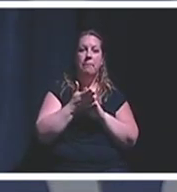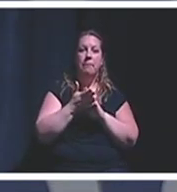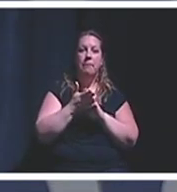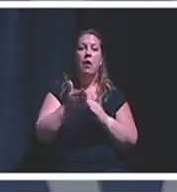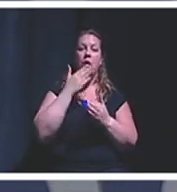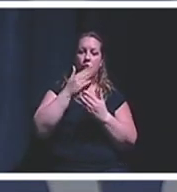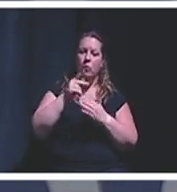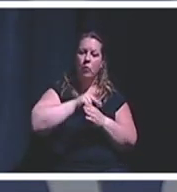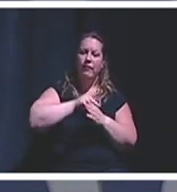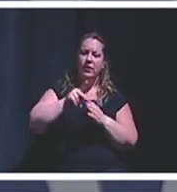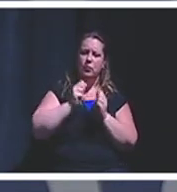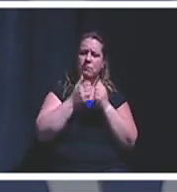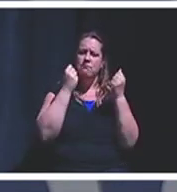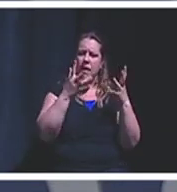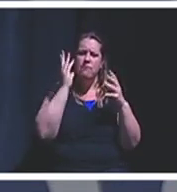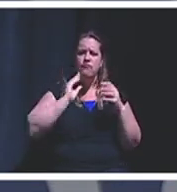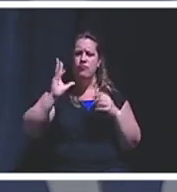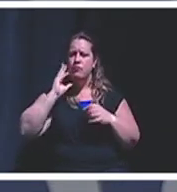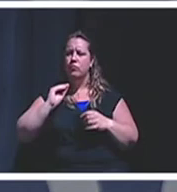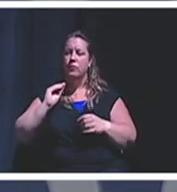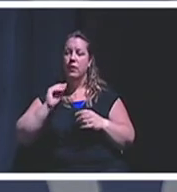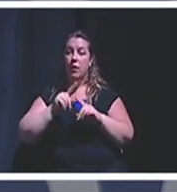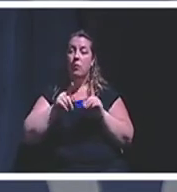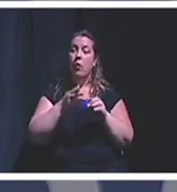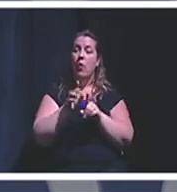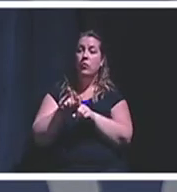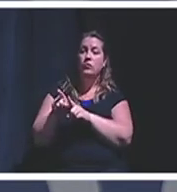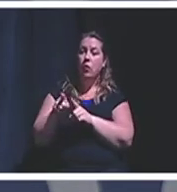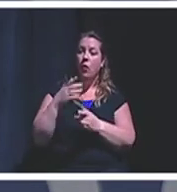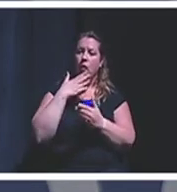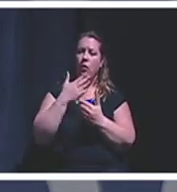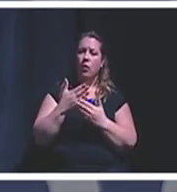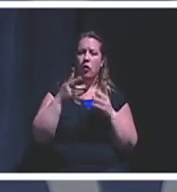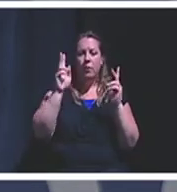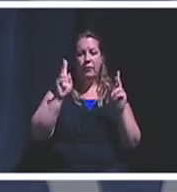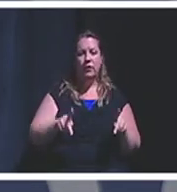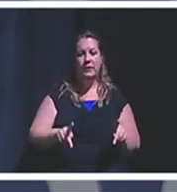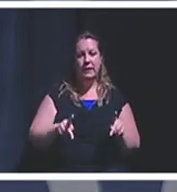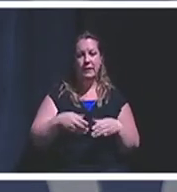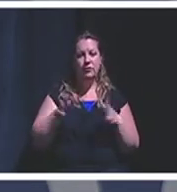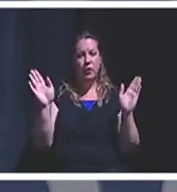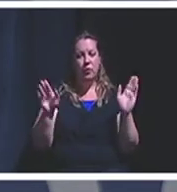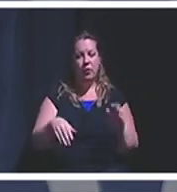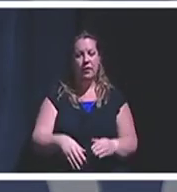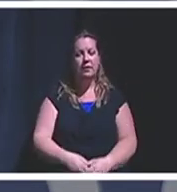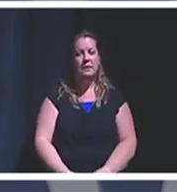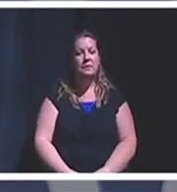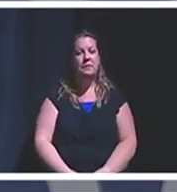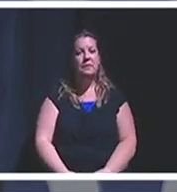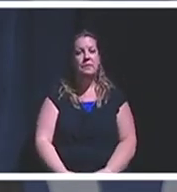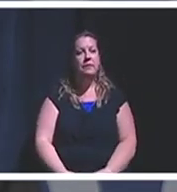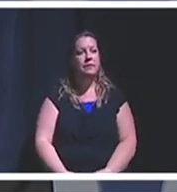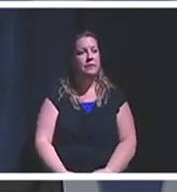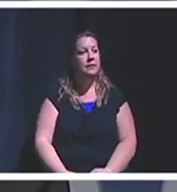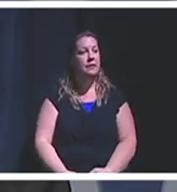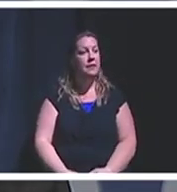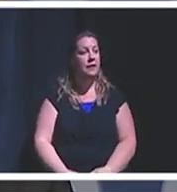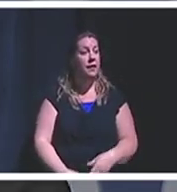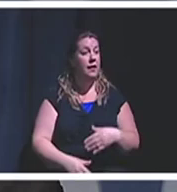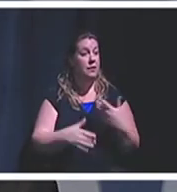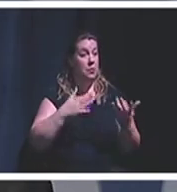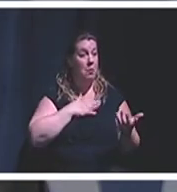professional, but also a well-rounded person. Turning now to my advice for the graduates.